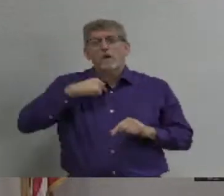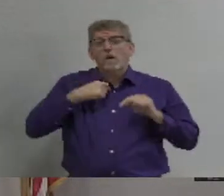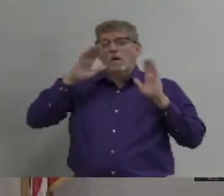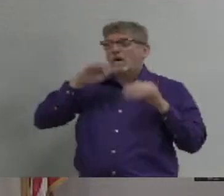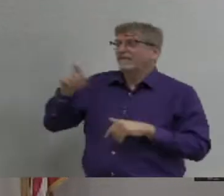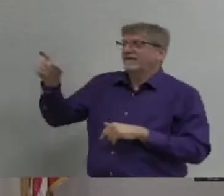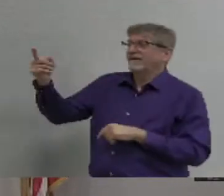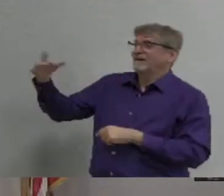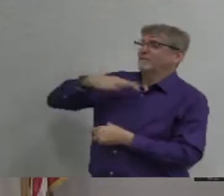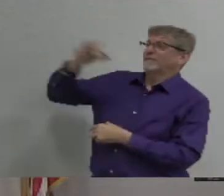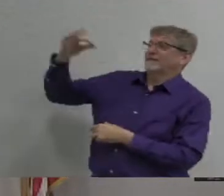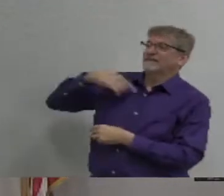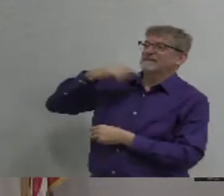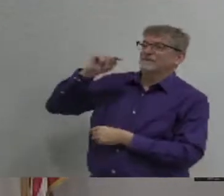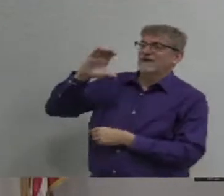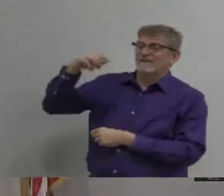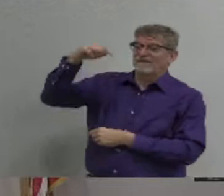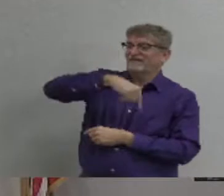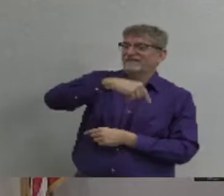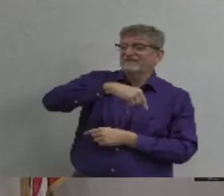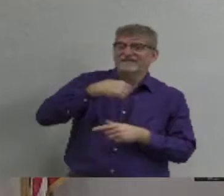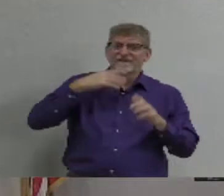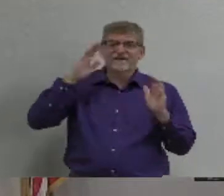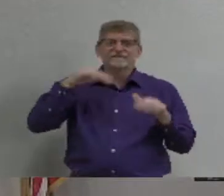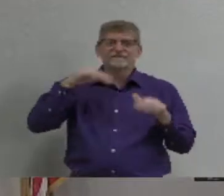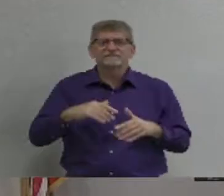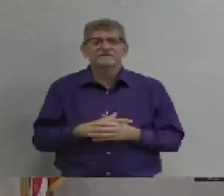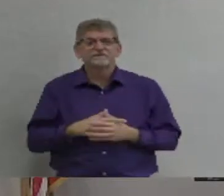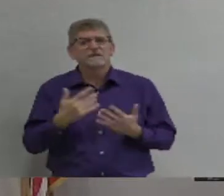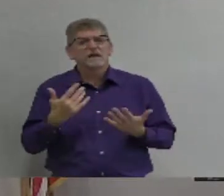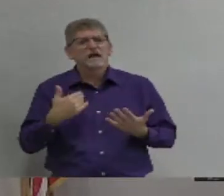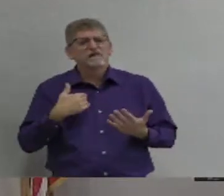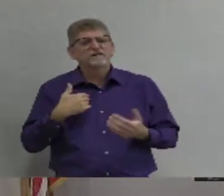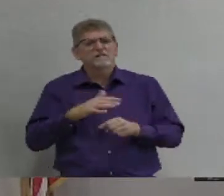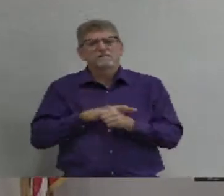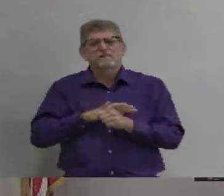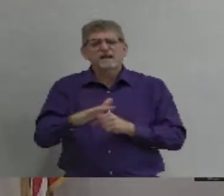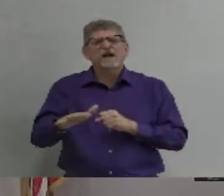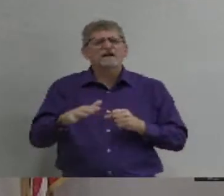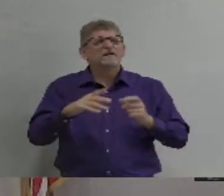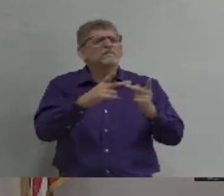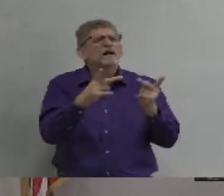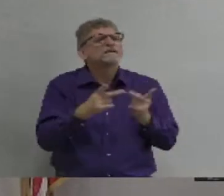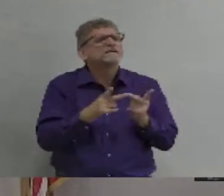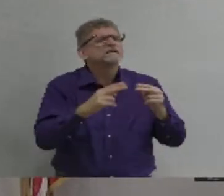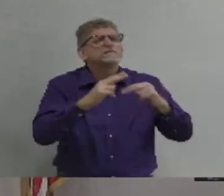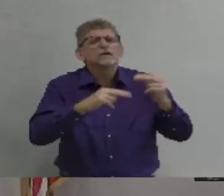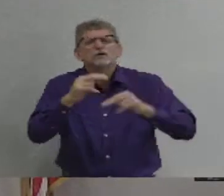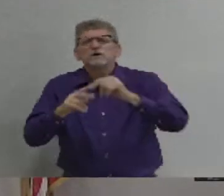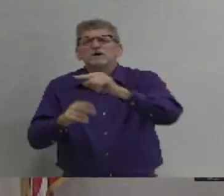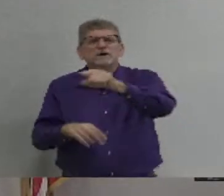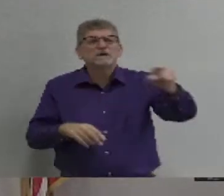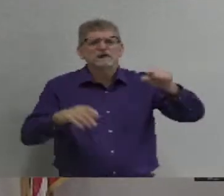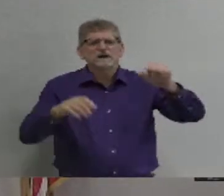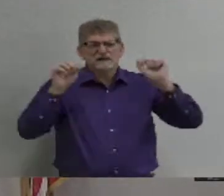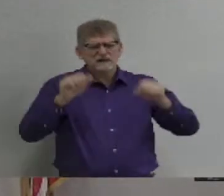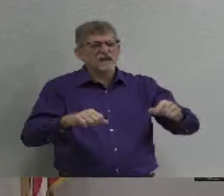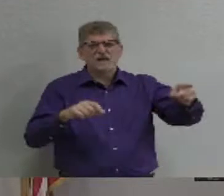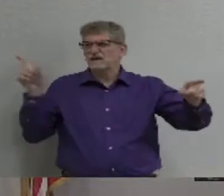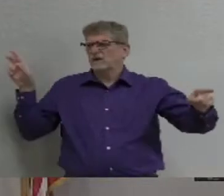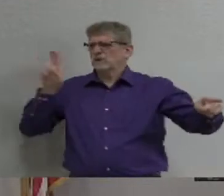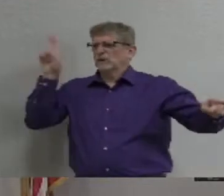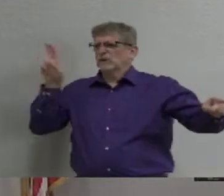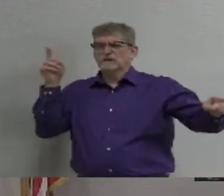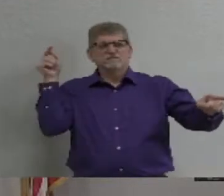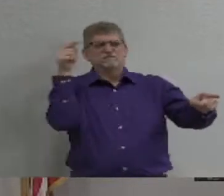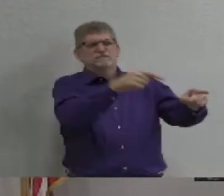there are plenty of venues that could easily host something like that, and we would be happy to work with the State Department of